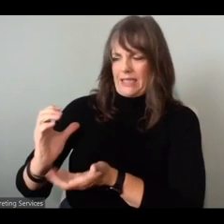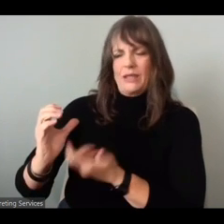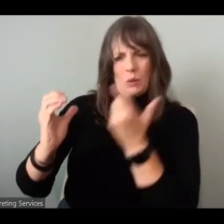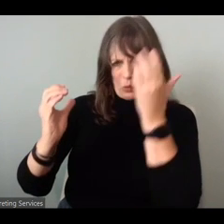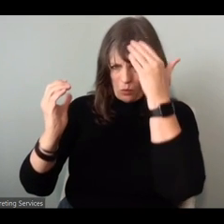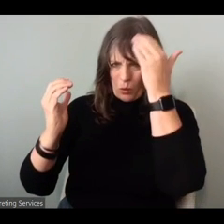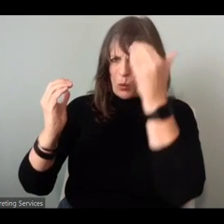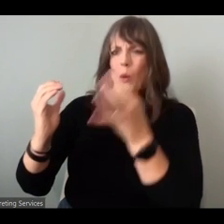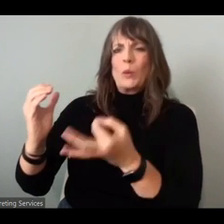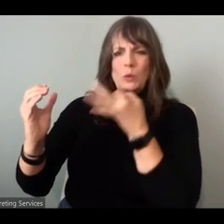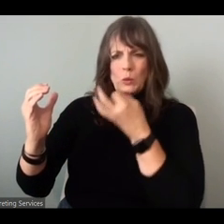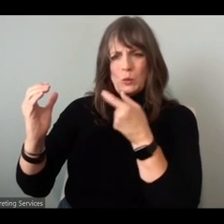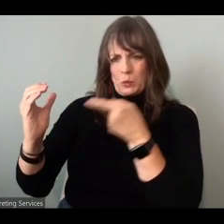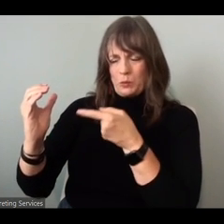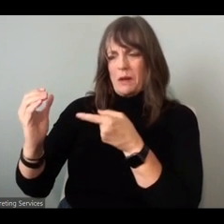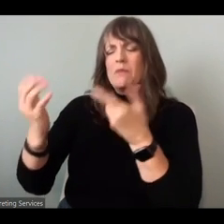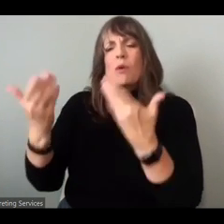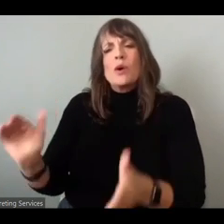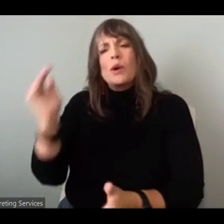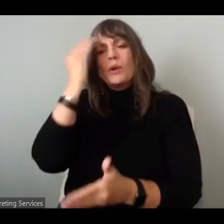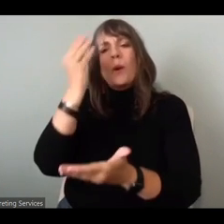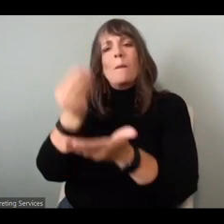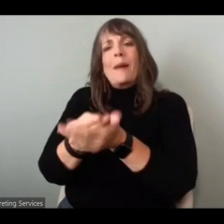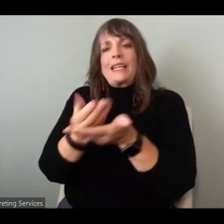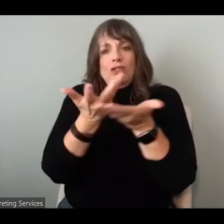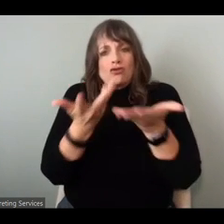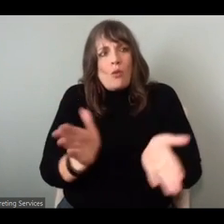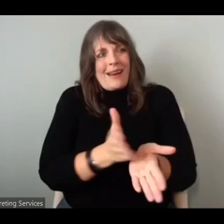Thank you, Sherilyn. Can you hear me okay?